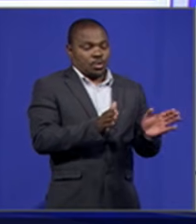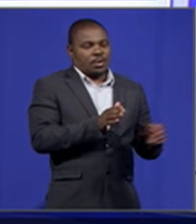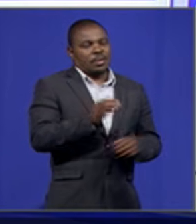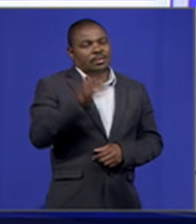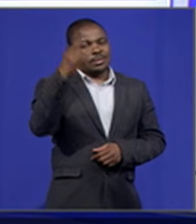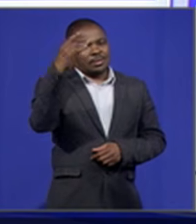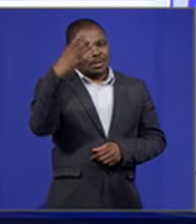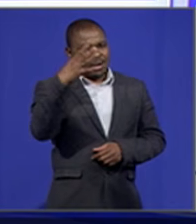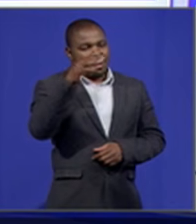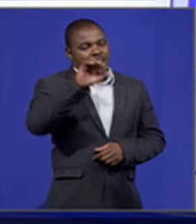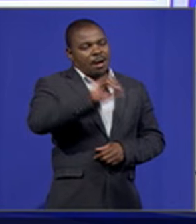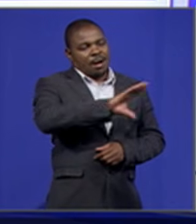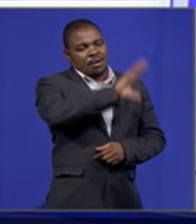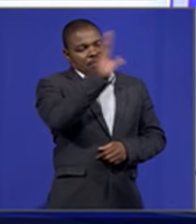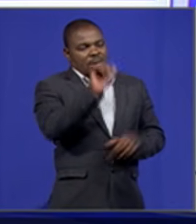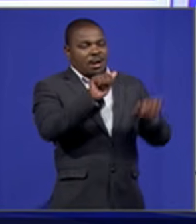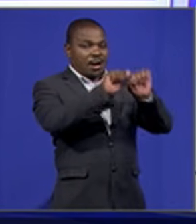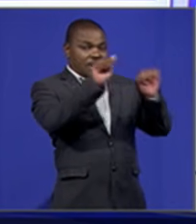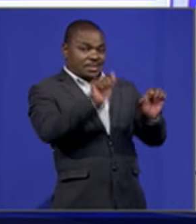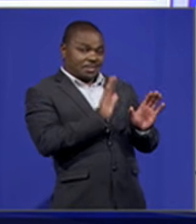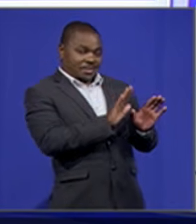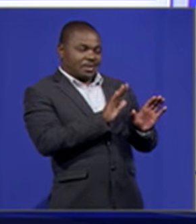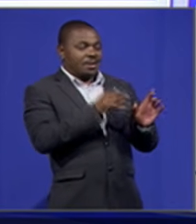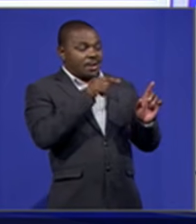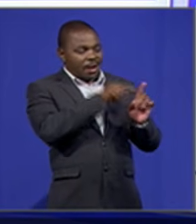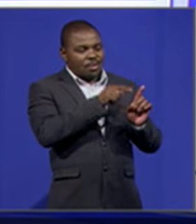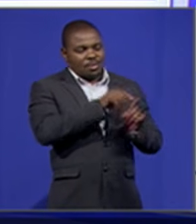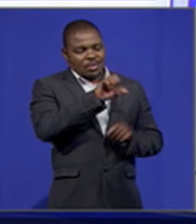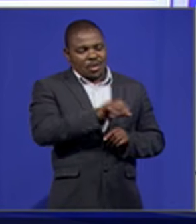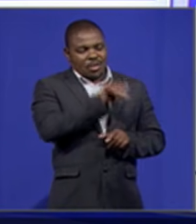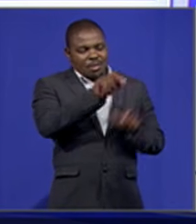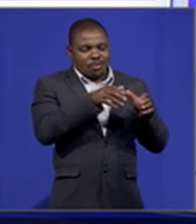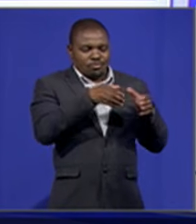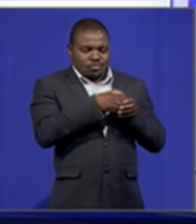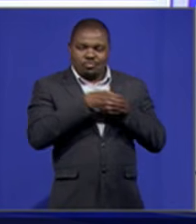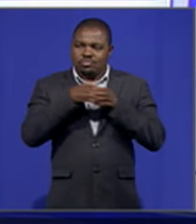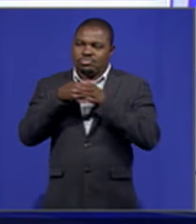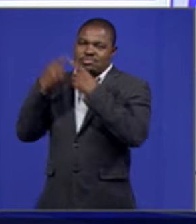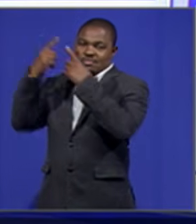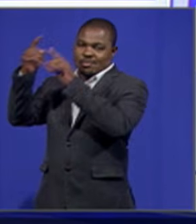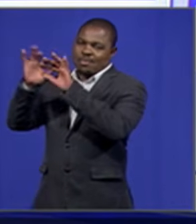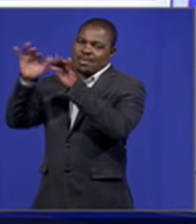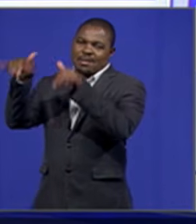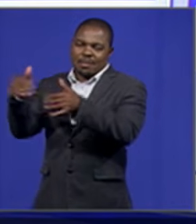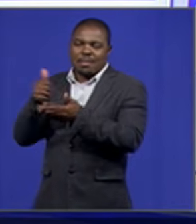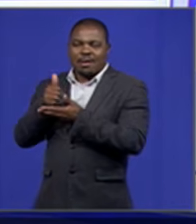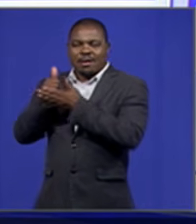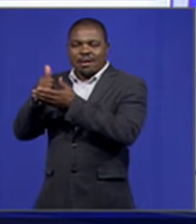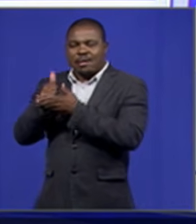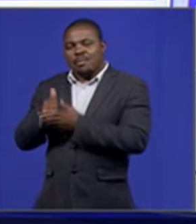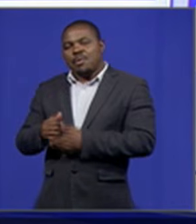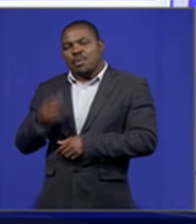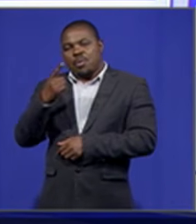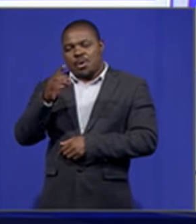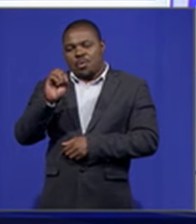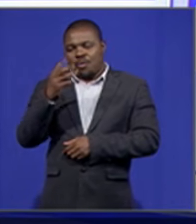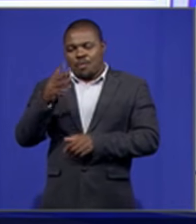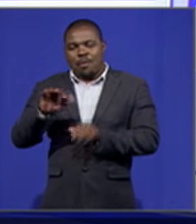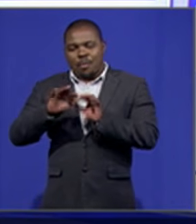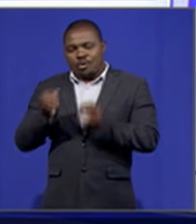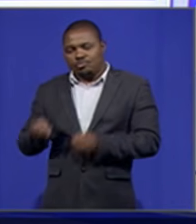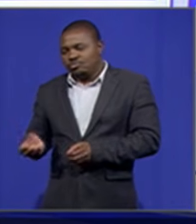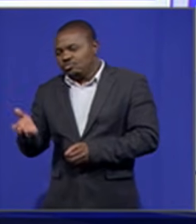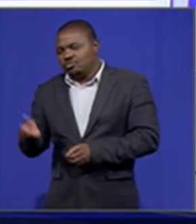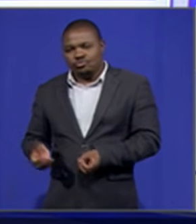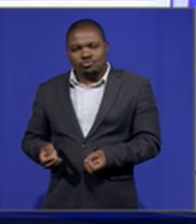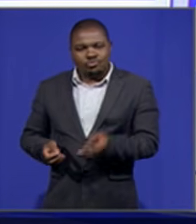Africa Academy o tla ba magareng ga maAfrika Borwa a tlabego a thuša phadišanong ye ya go swara dikgwele tše lekgolo le metšo e mene tšeo